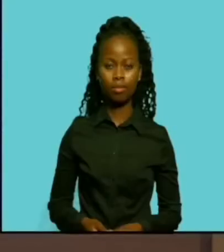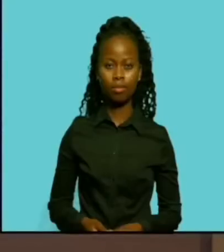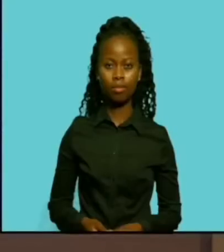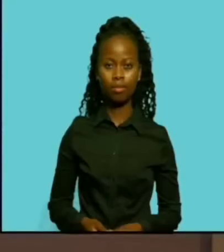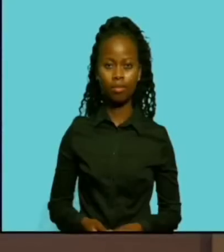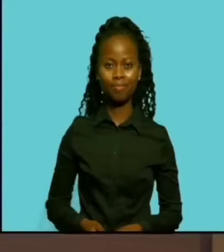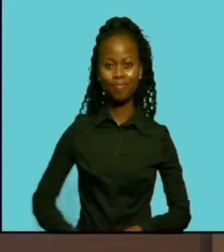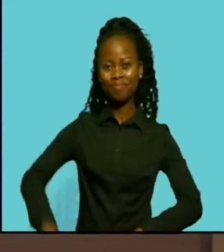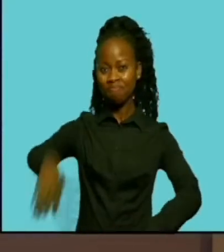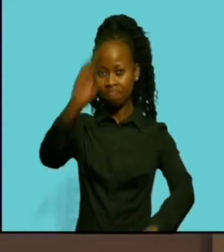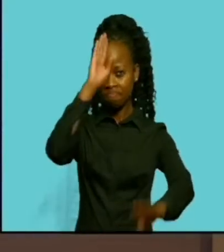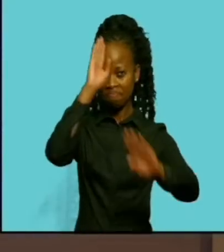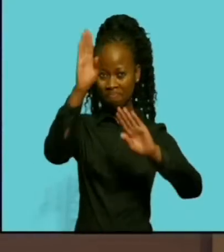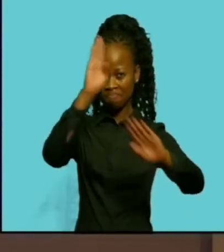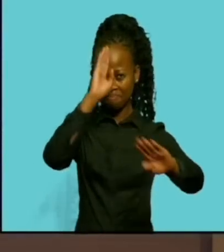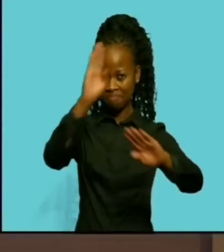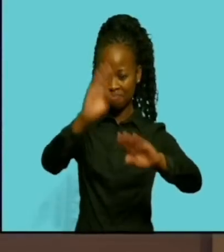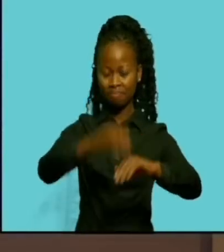Good day.